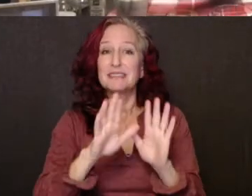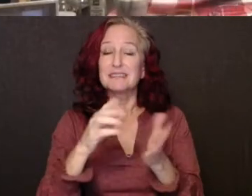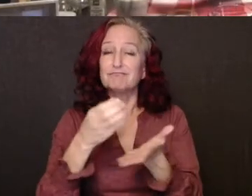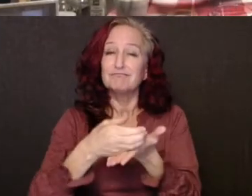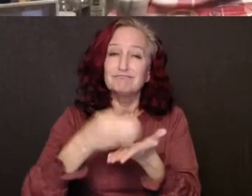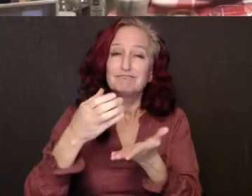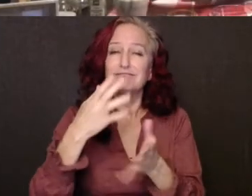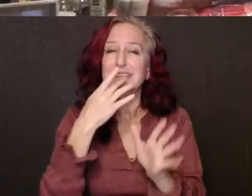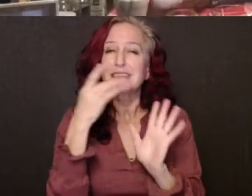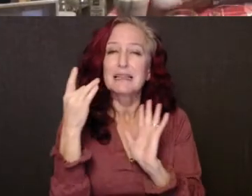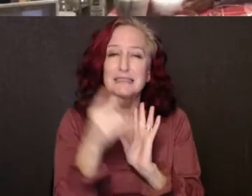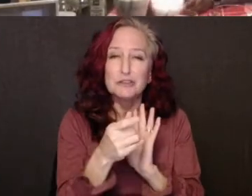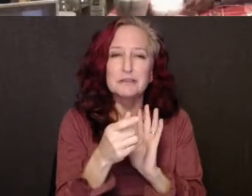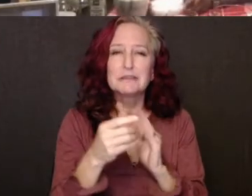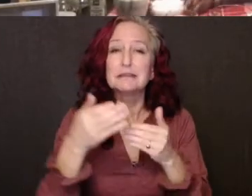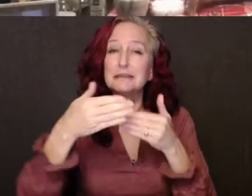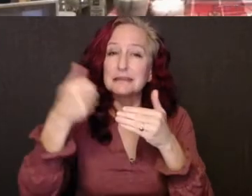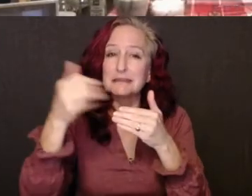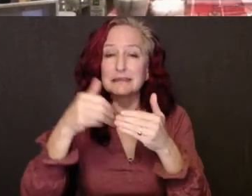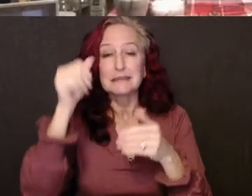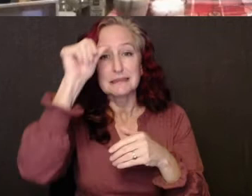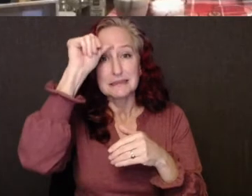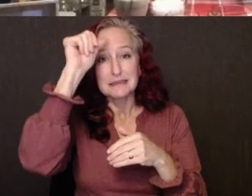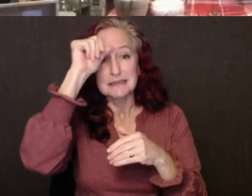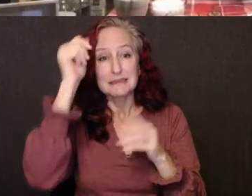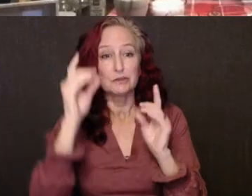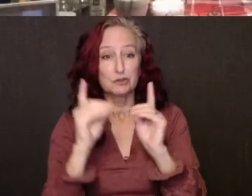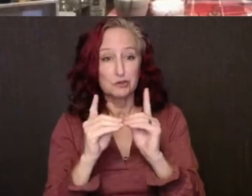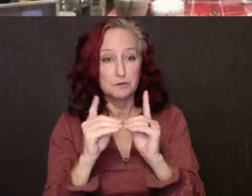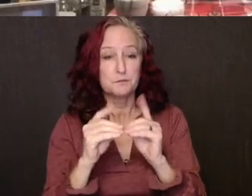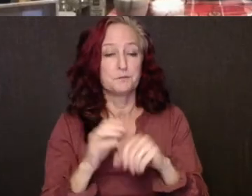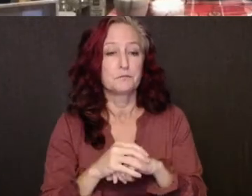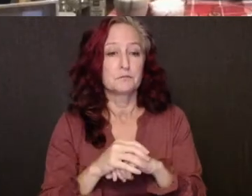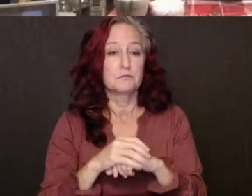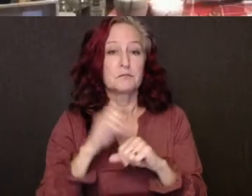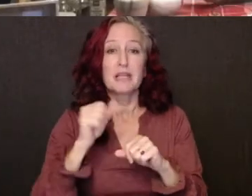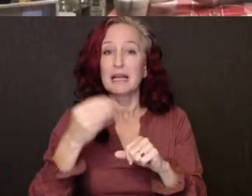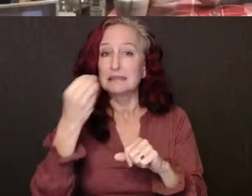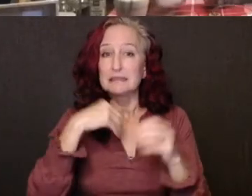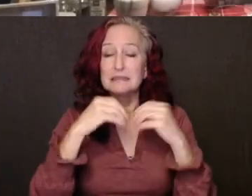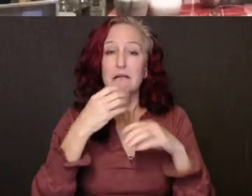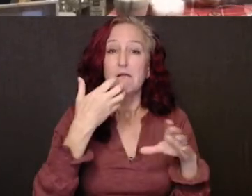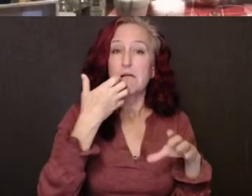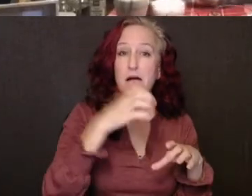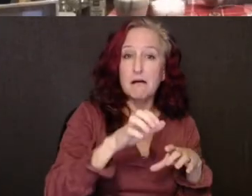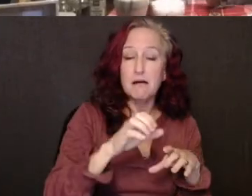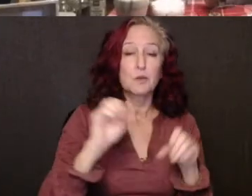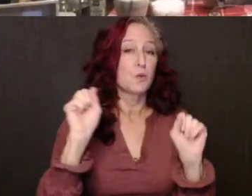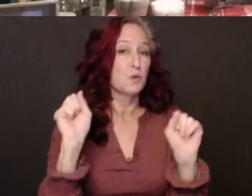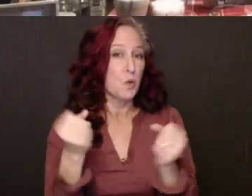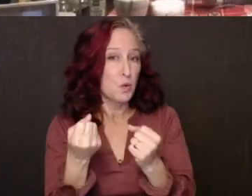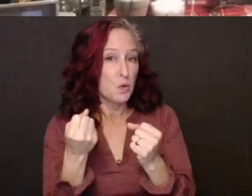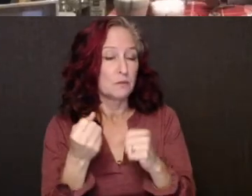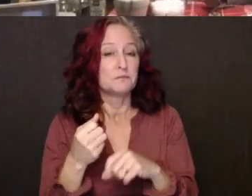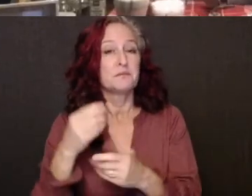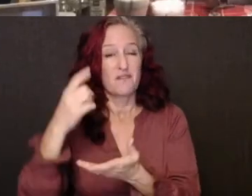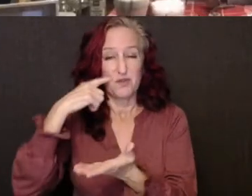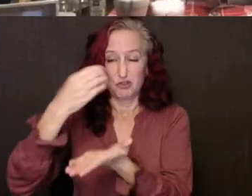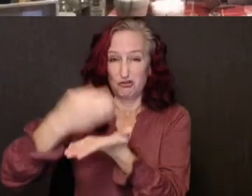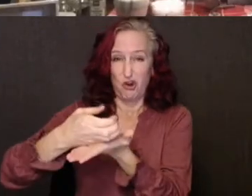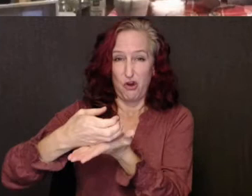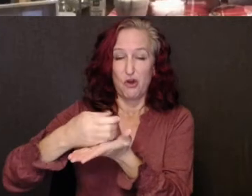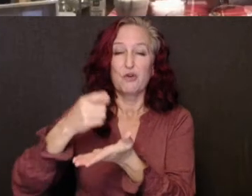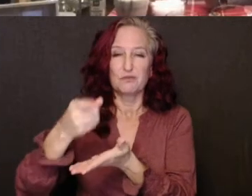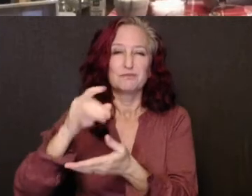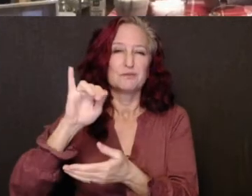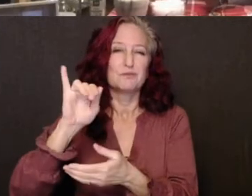Indian store. I'm going to be using coconut milk to make it vegan. And then everything else is like pretty similar